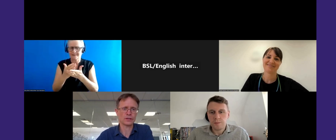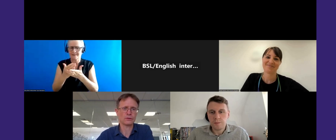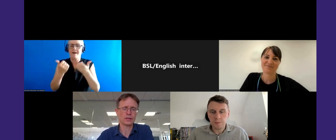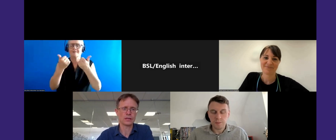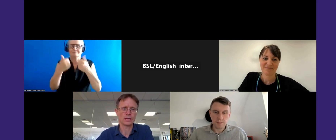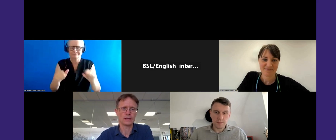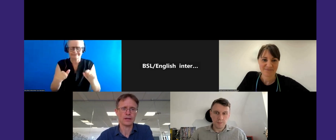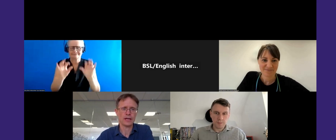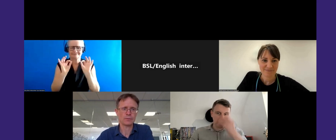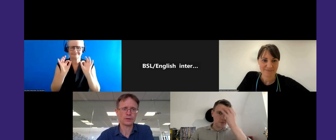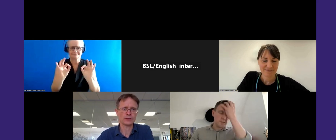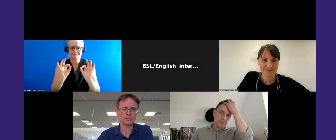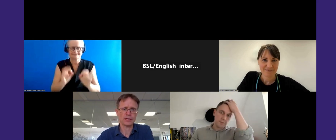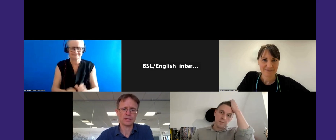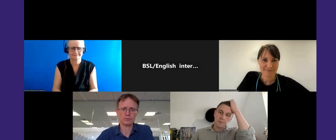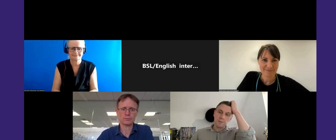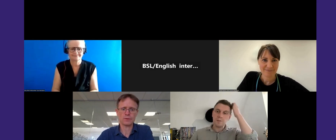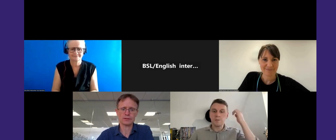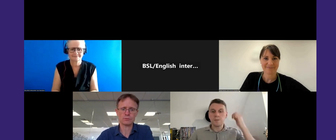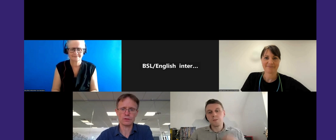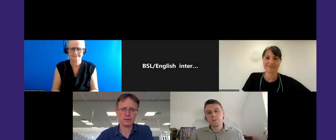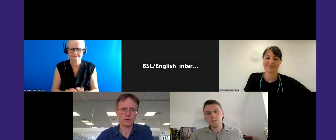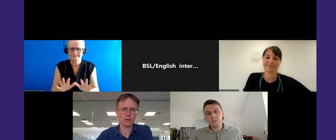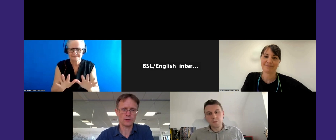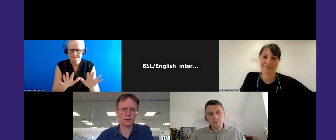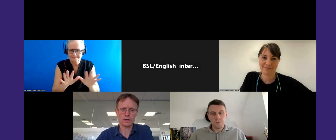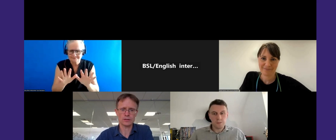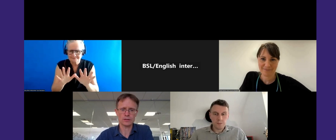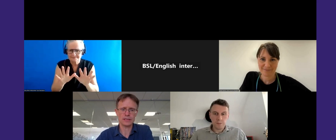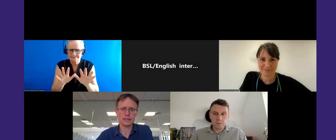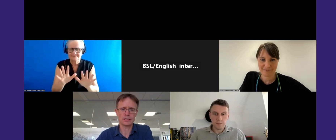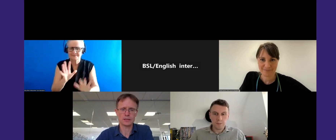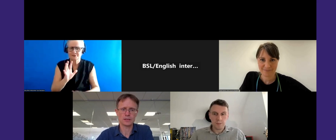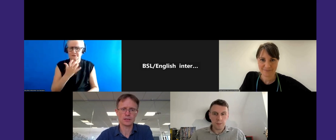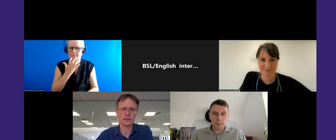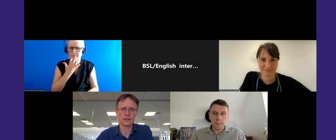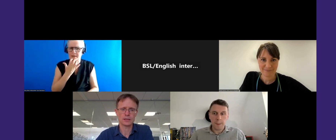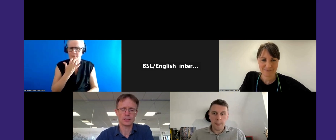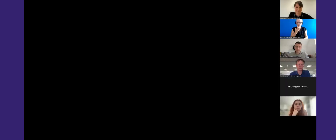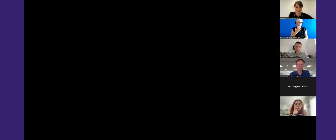Brilliant. So everybody just bears with me while I